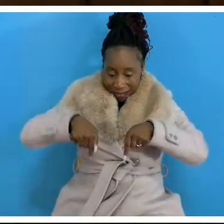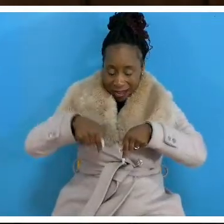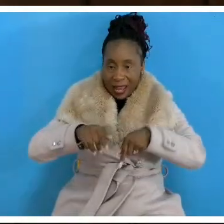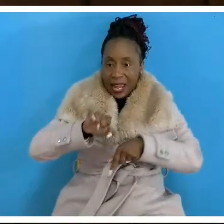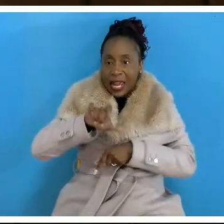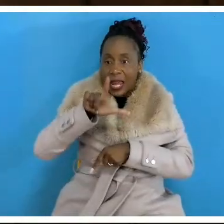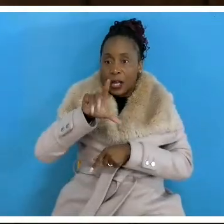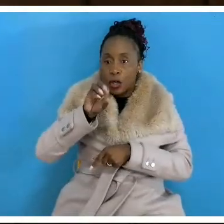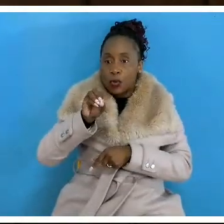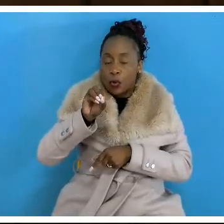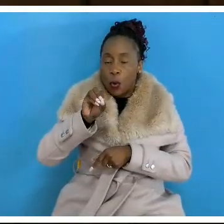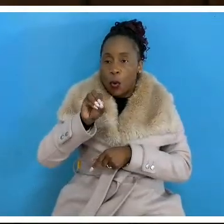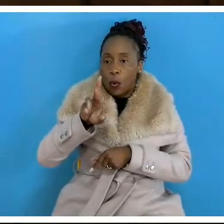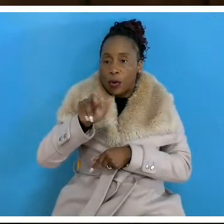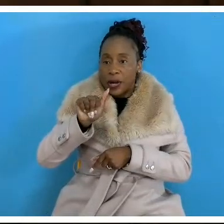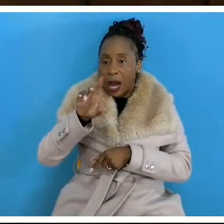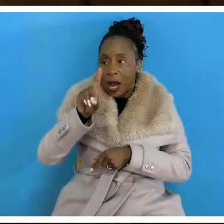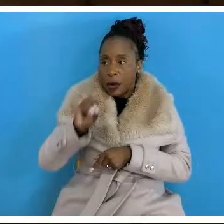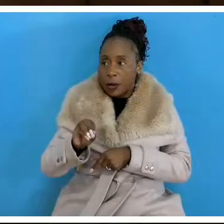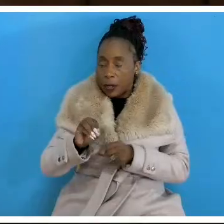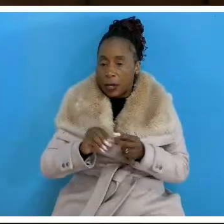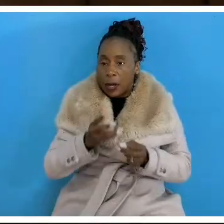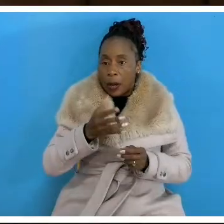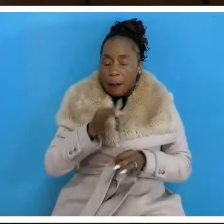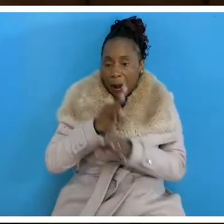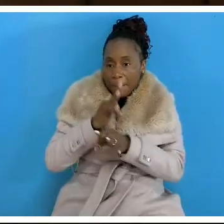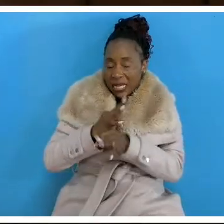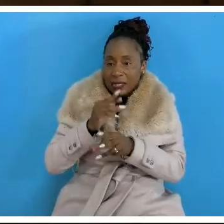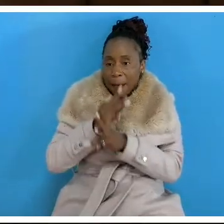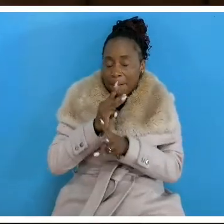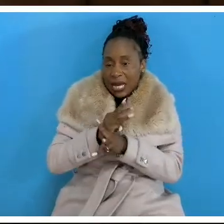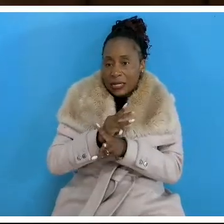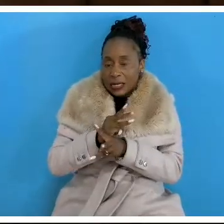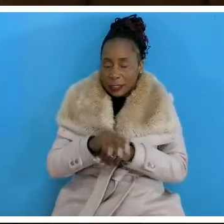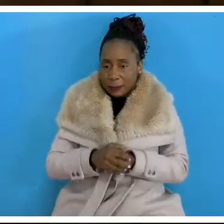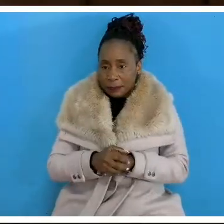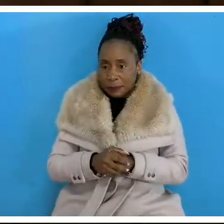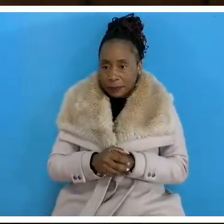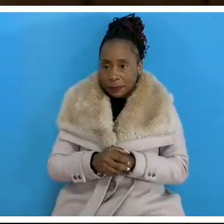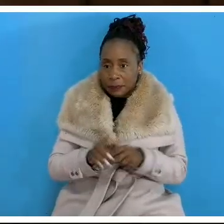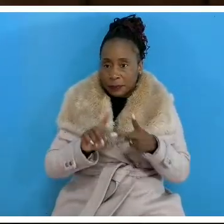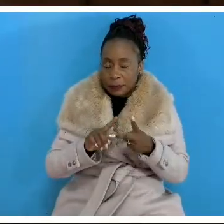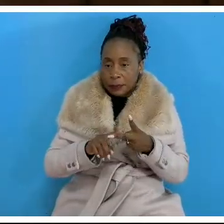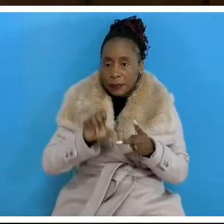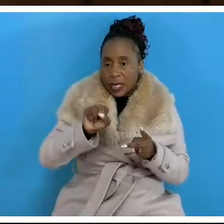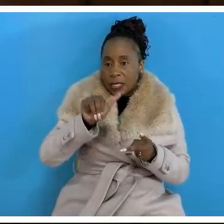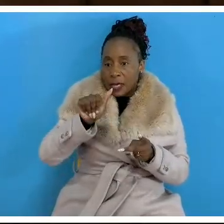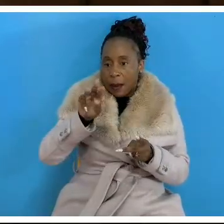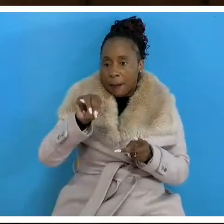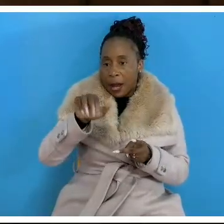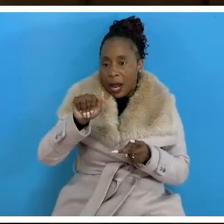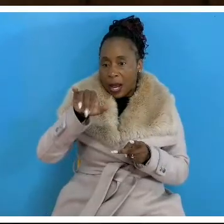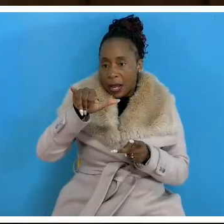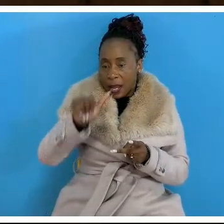Park area. It's papas and mamas. We had Samaya General Dealer,